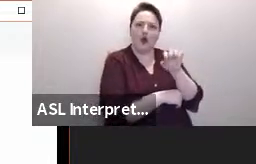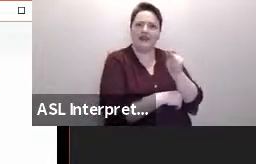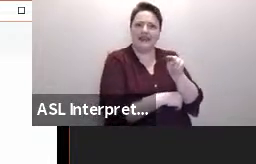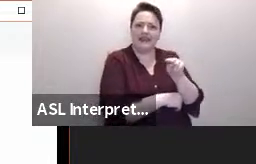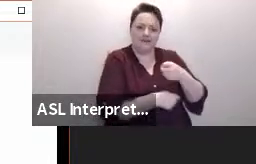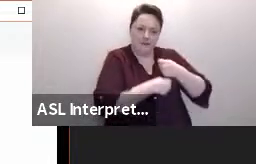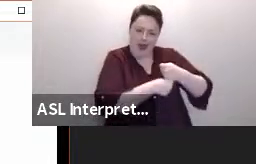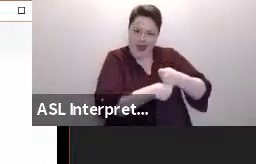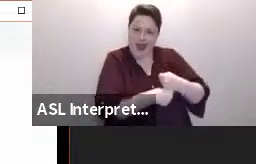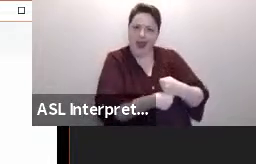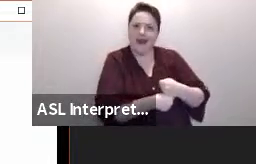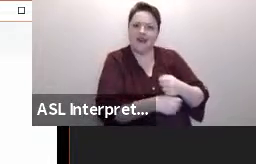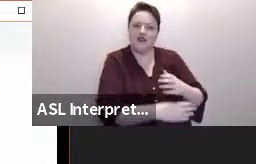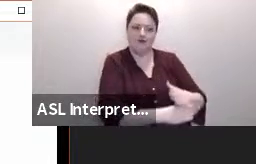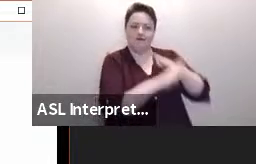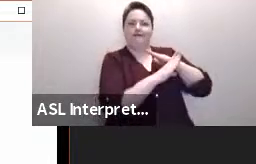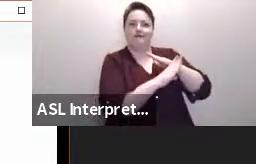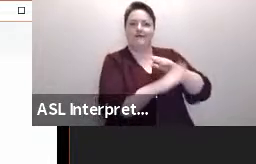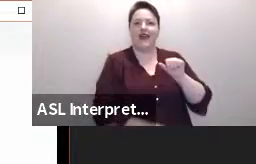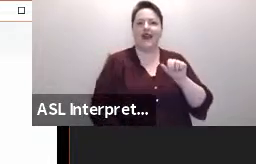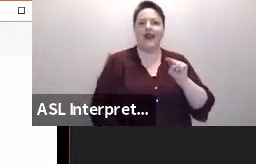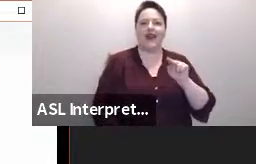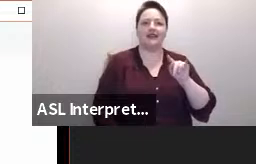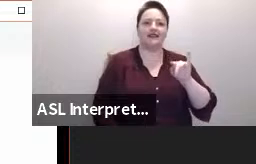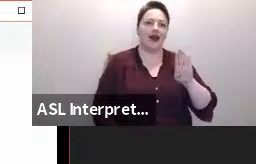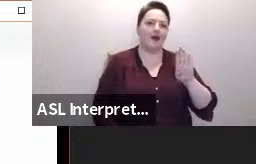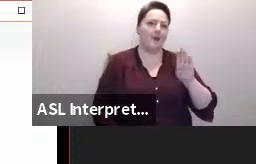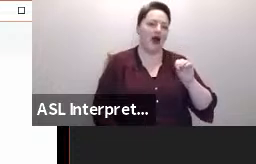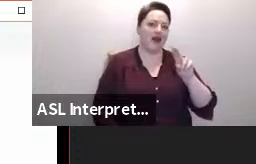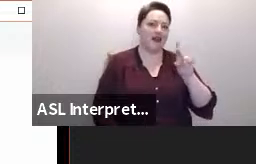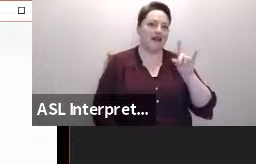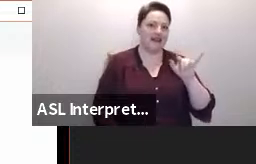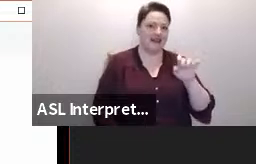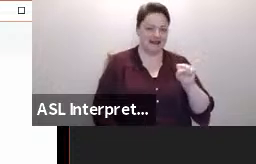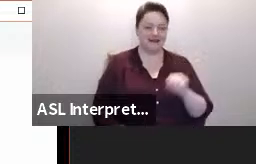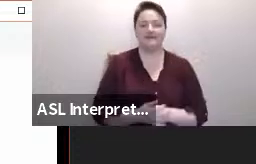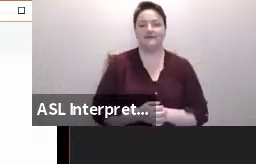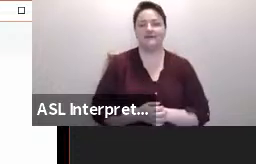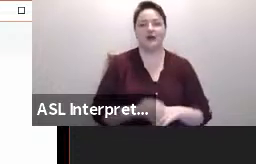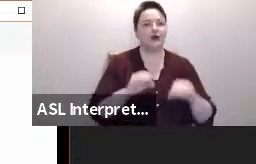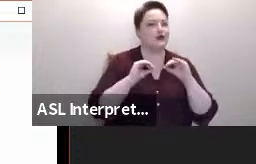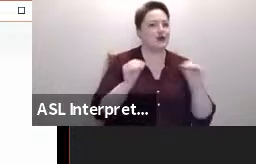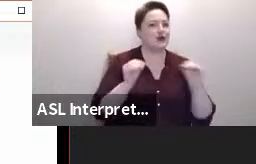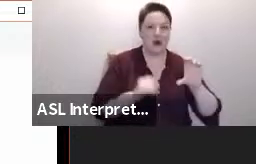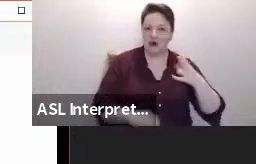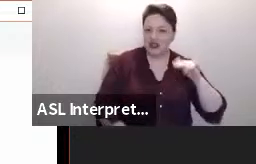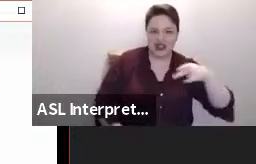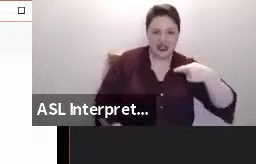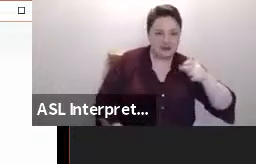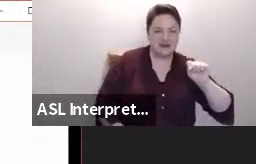make antibodies. So no chips, no tracking.